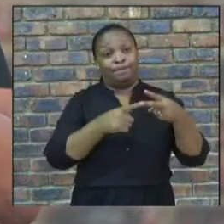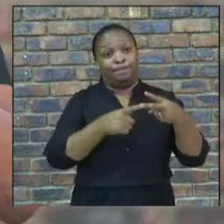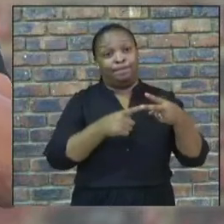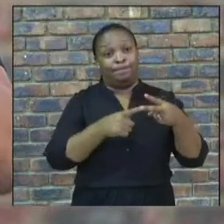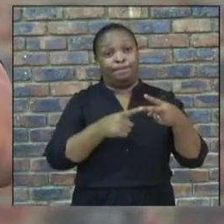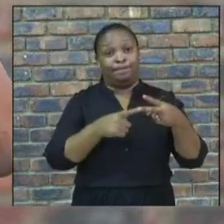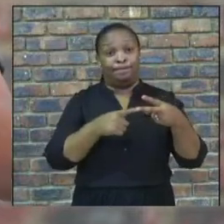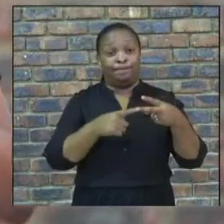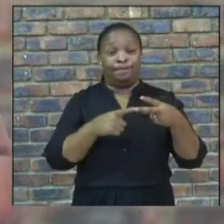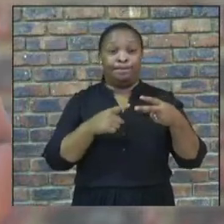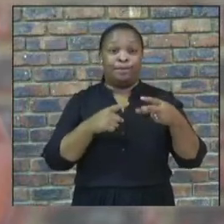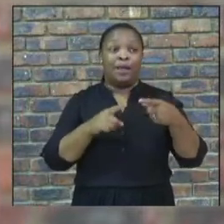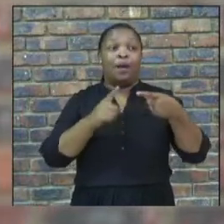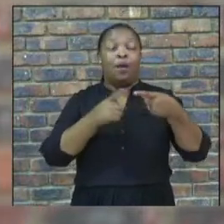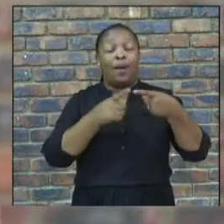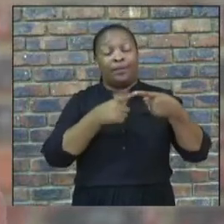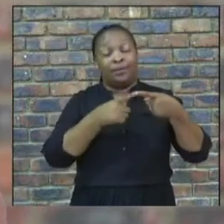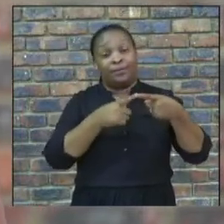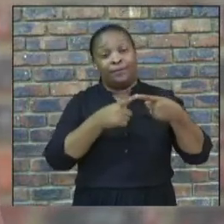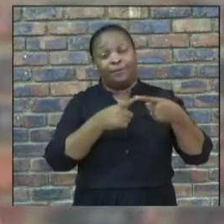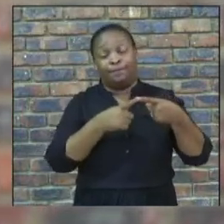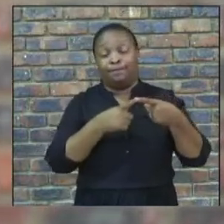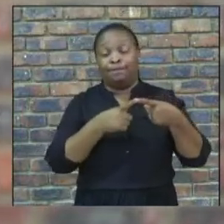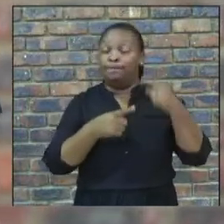things. Number 1,